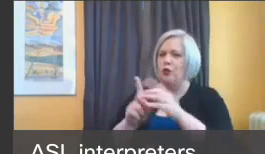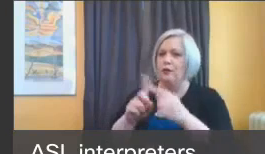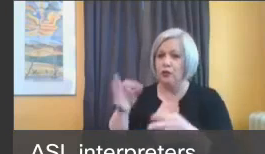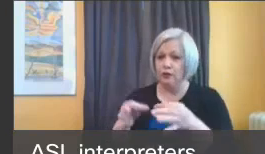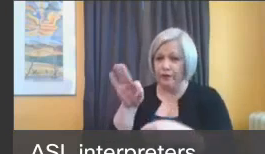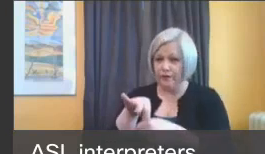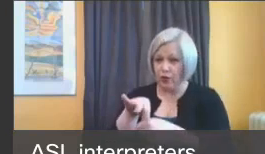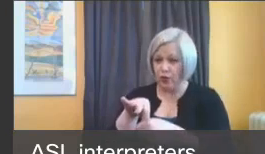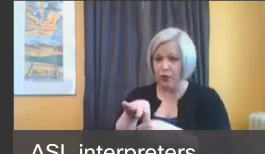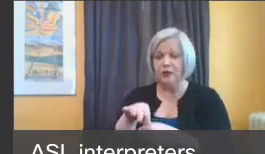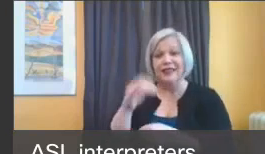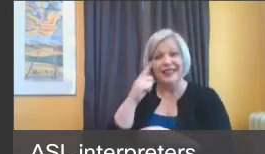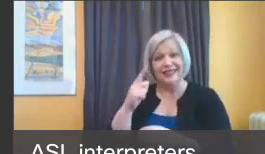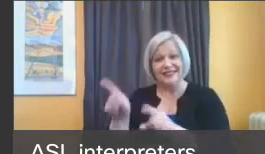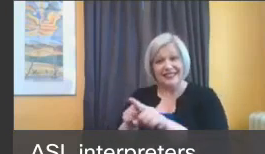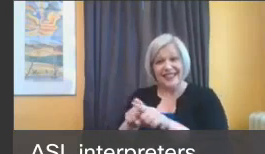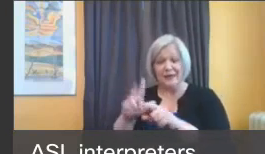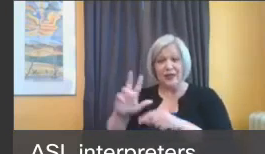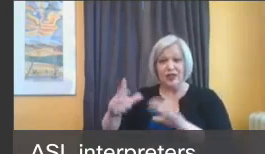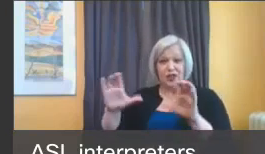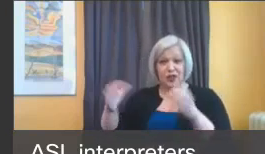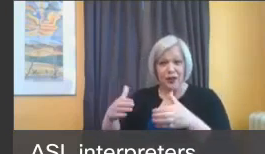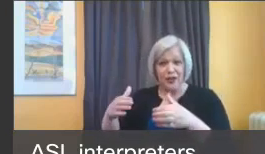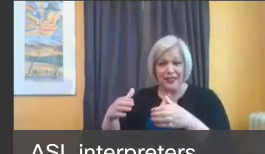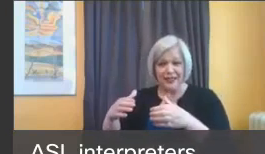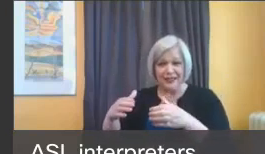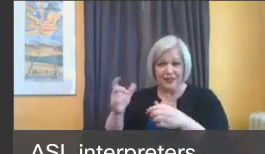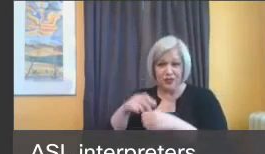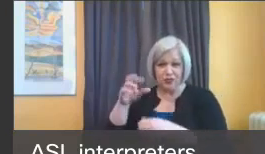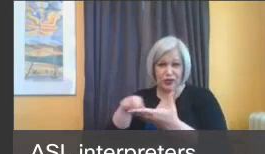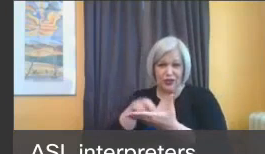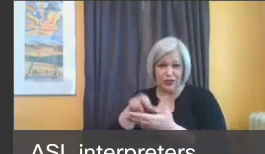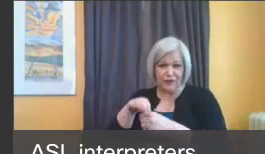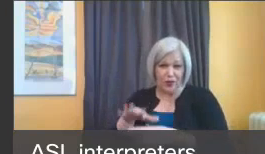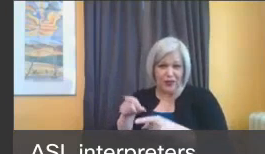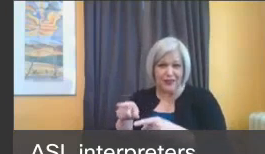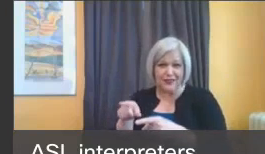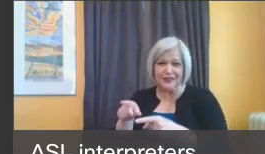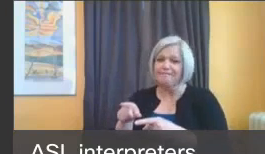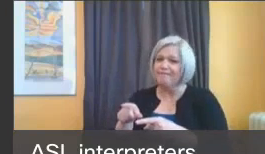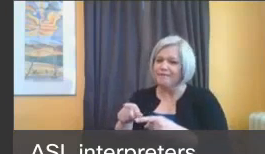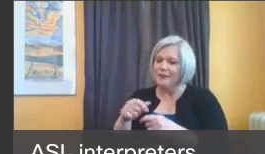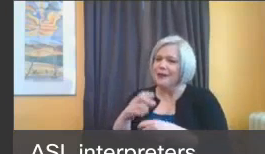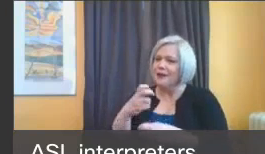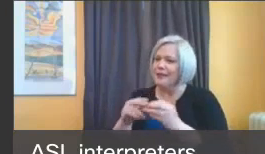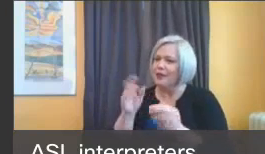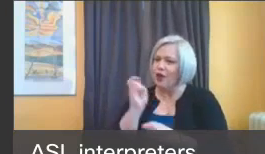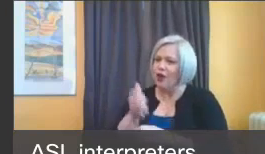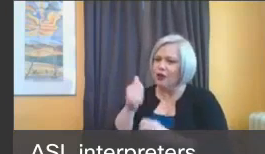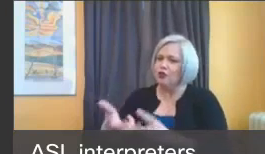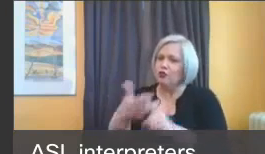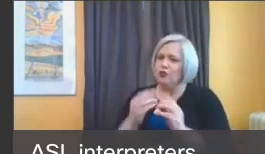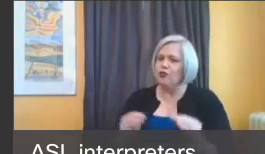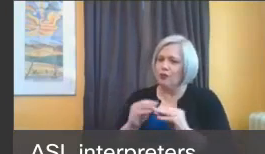it more difficult for third-party organizations to register voters. By way of comparison, the facially neutral voting restrictions in the state